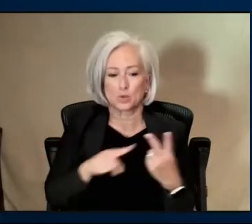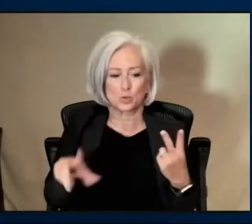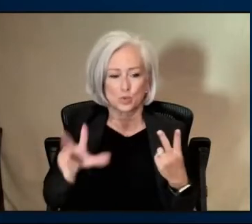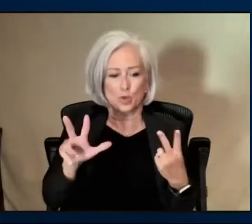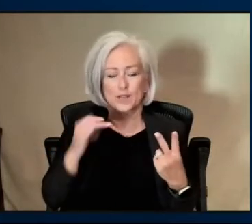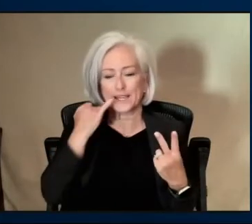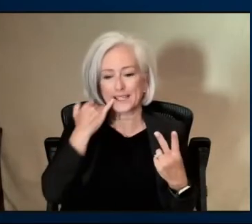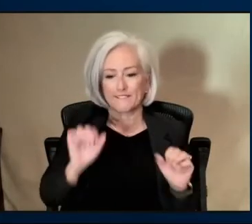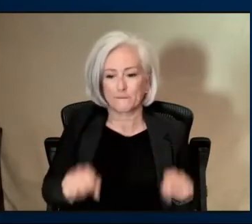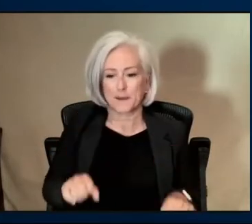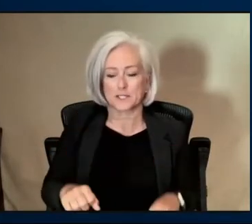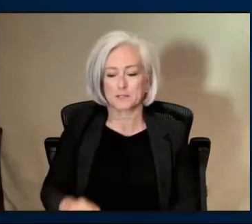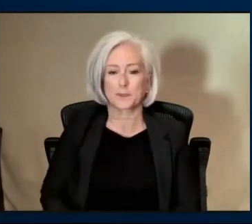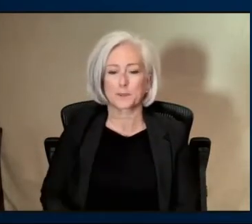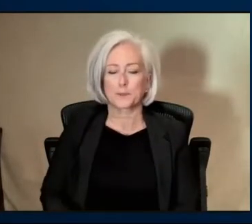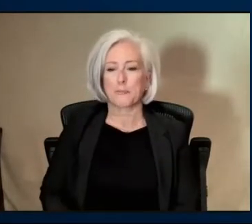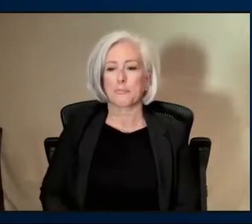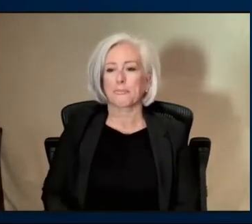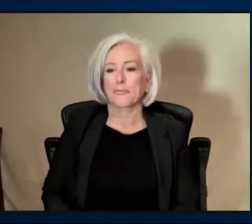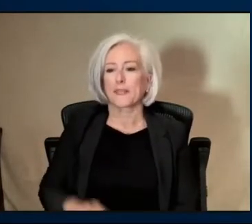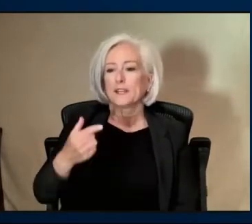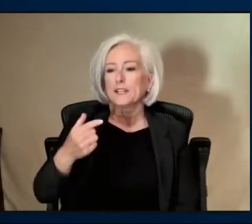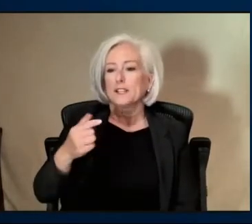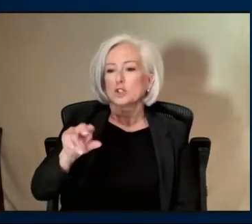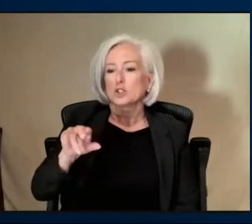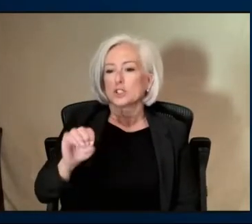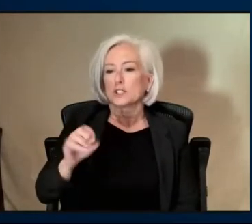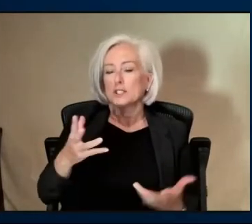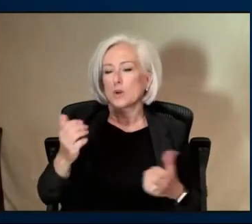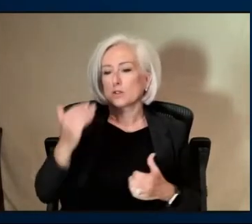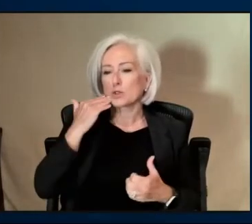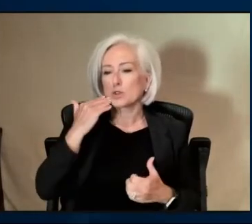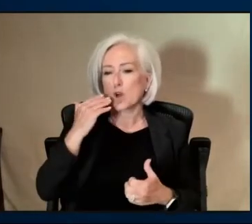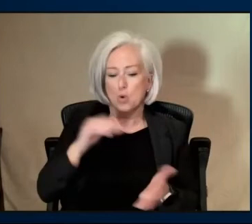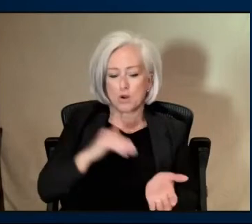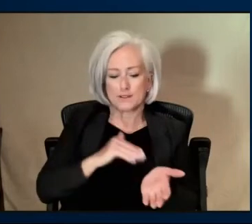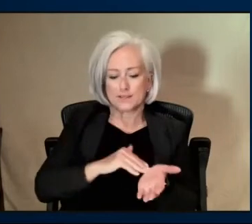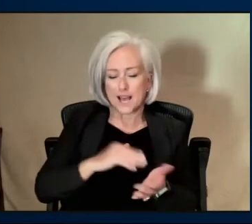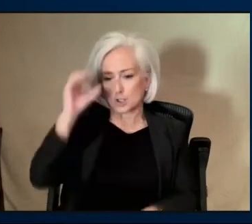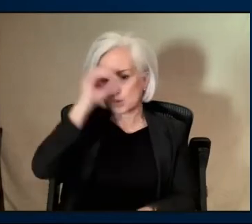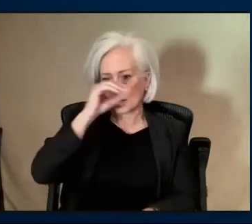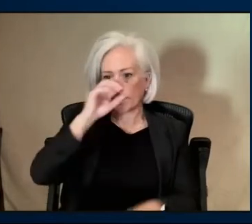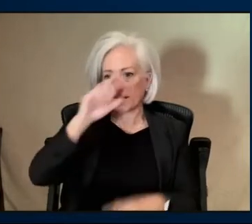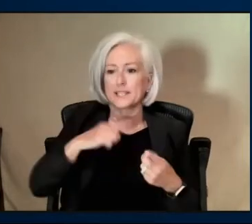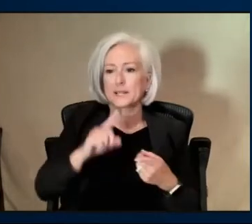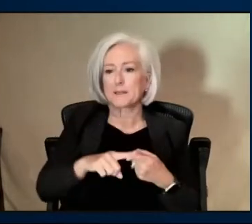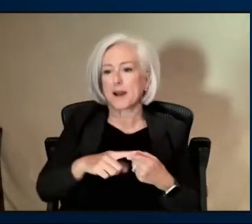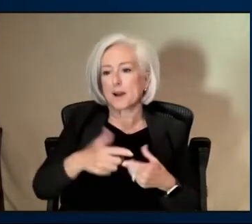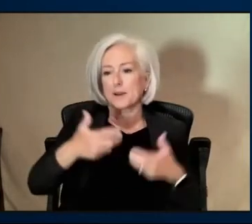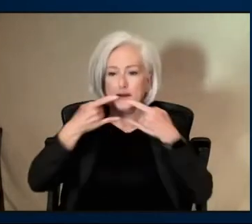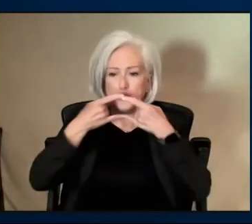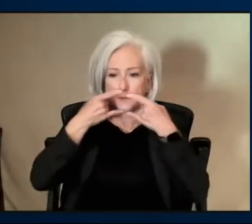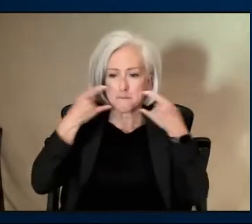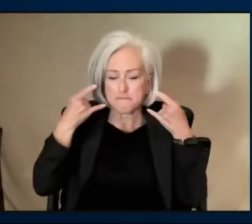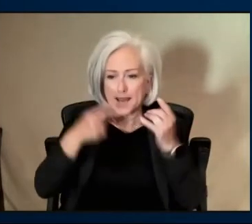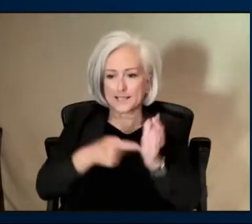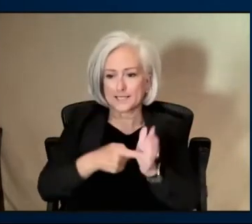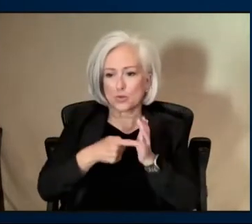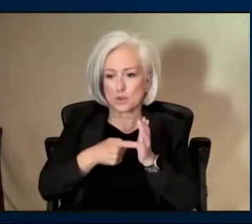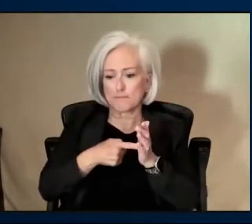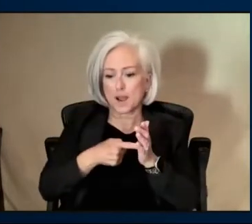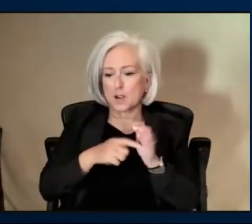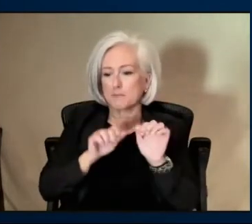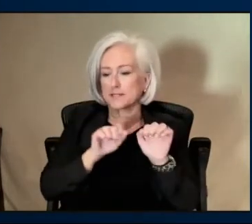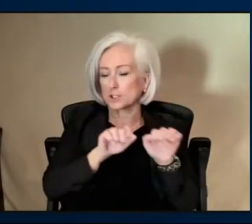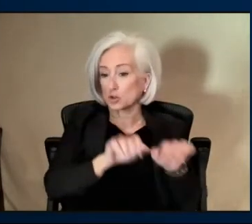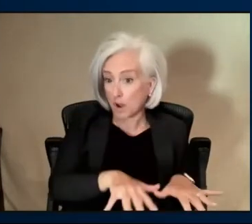So just Jean wants to know quickly what the doctor's opinions are about the mask mandates dropping in public and certainly